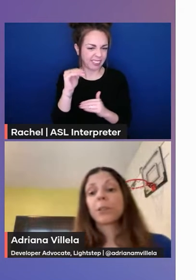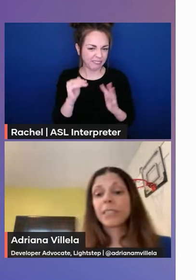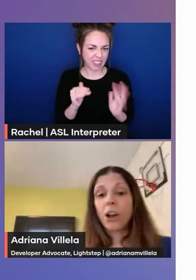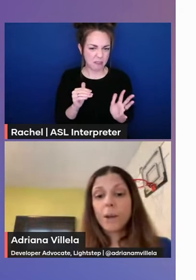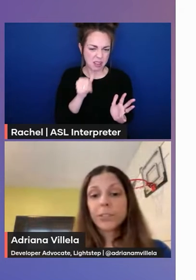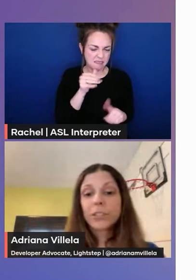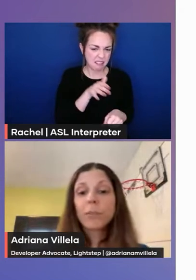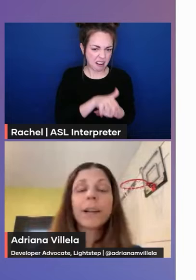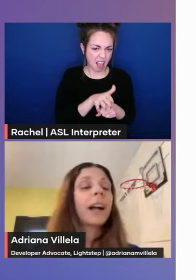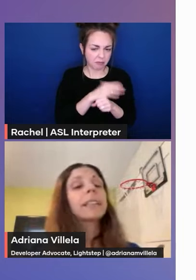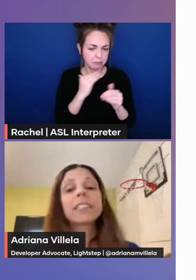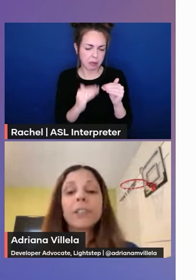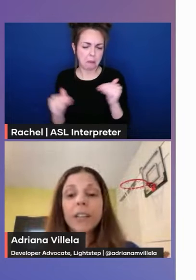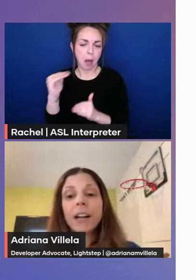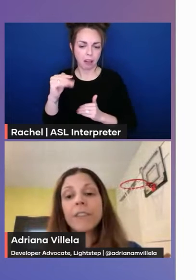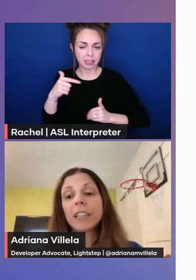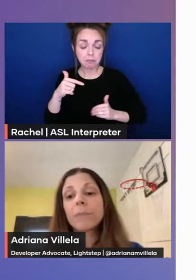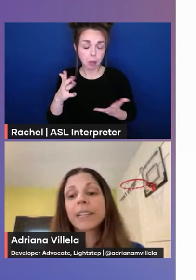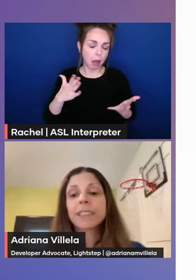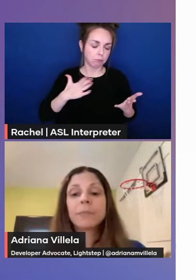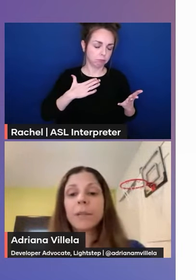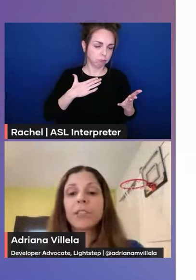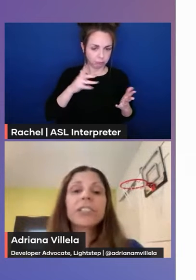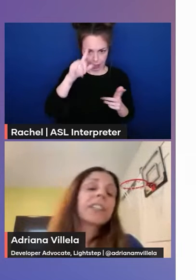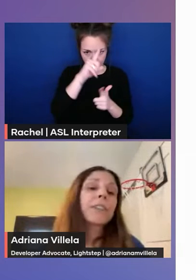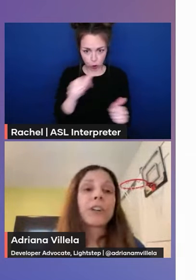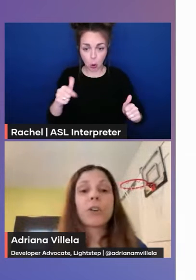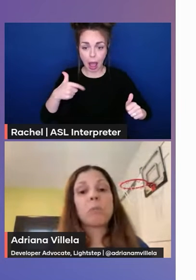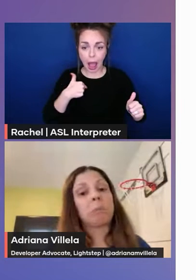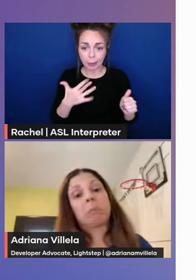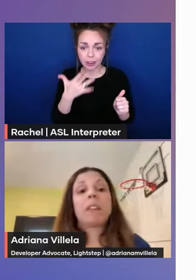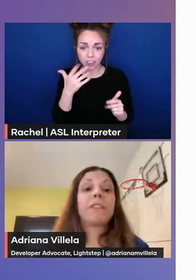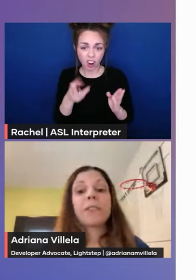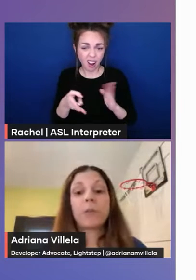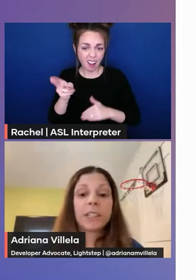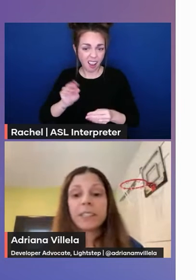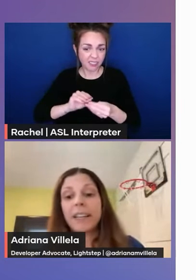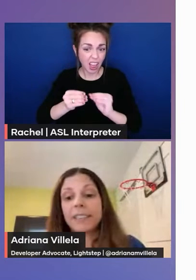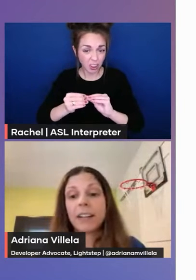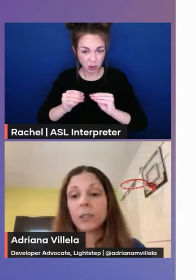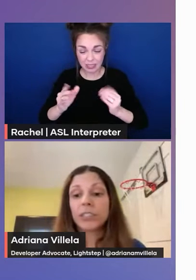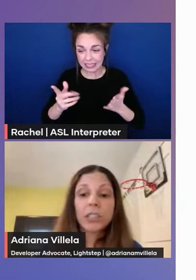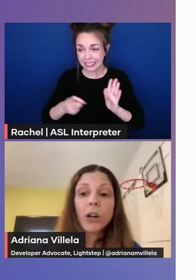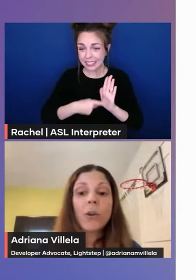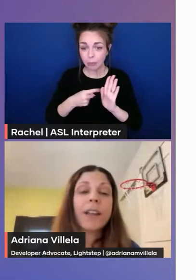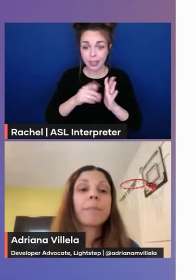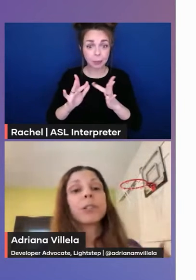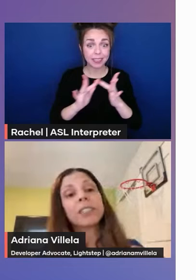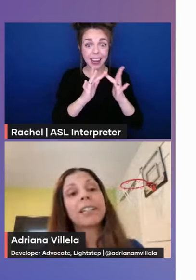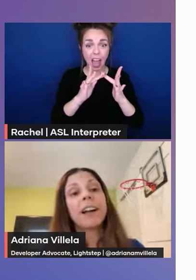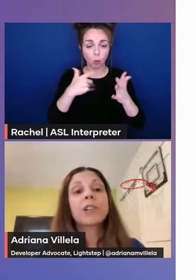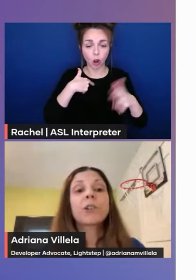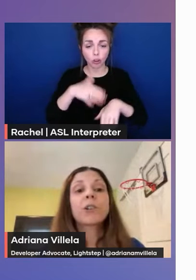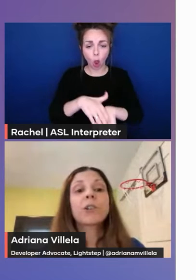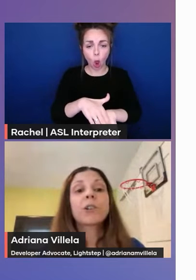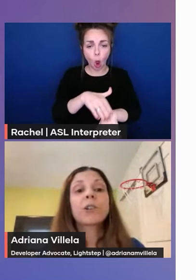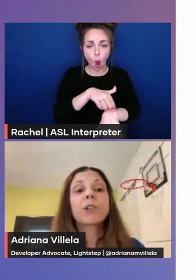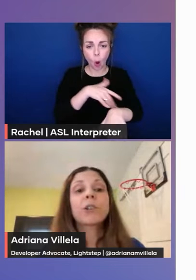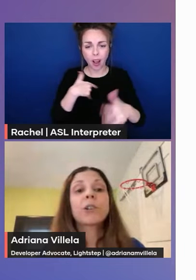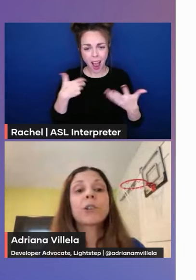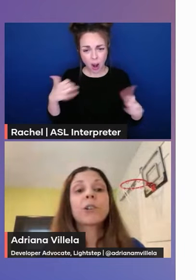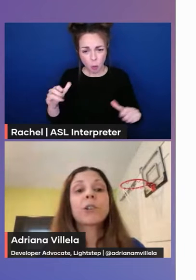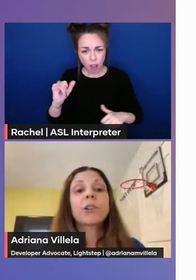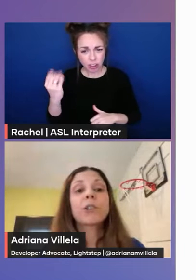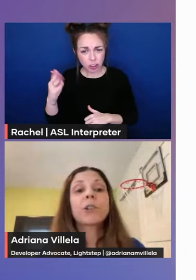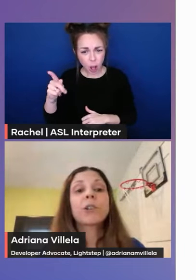This is purely optional, but I like to use a high value because sometimes you just never know if your network decides to act all slow. And personally, I don't want my job